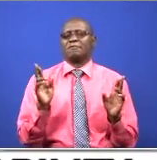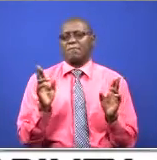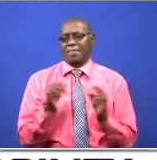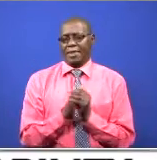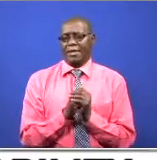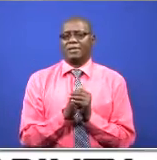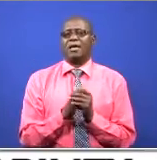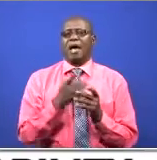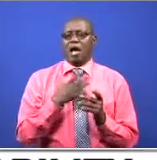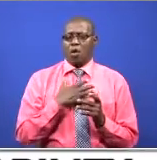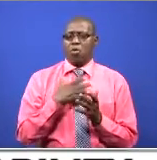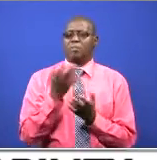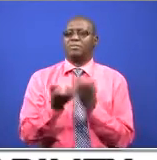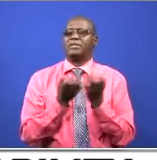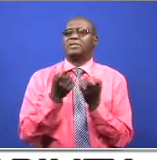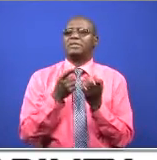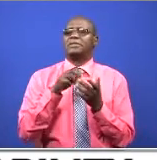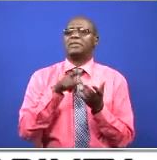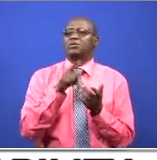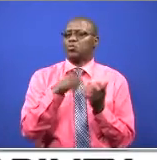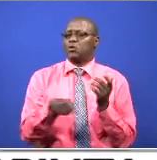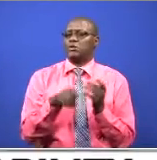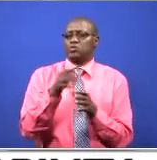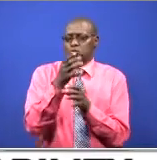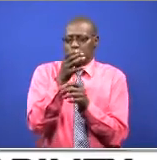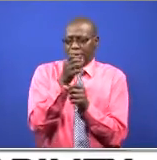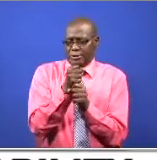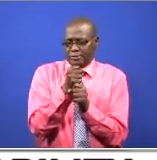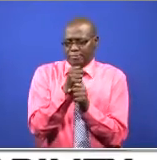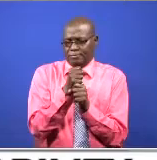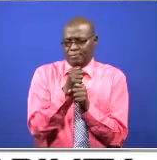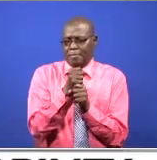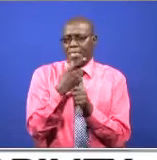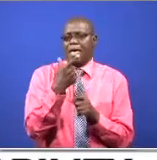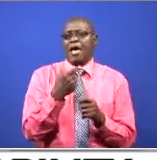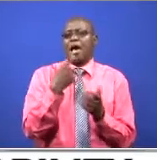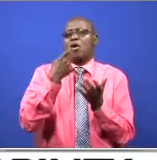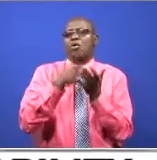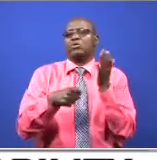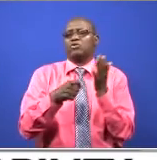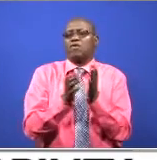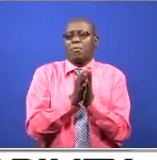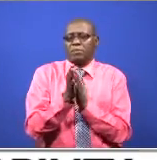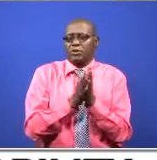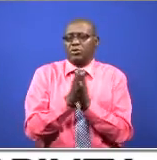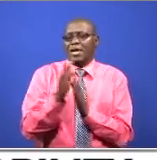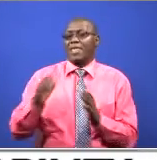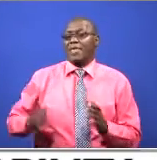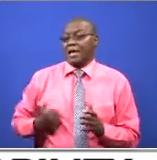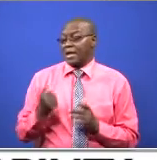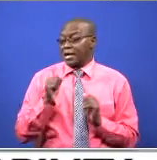And our business is trust. So can we pay the cost of ambition ethically? So,